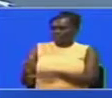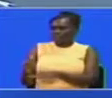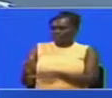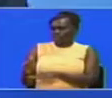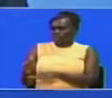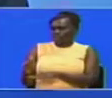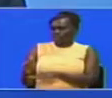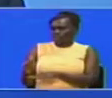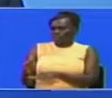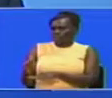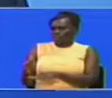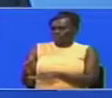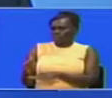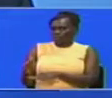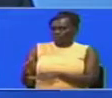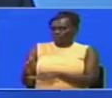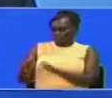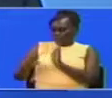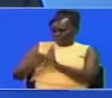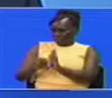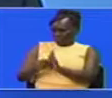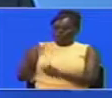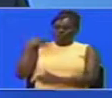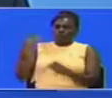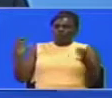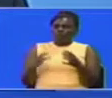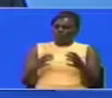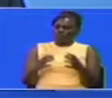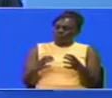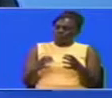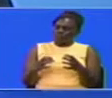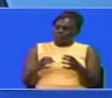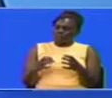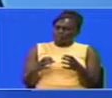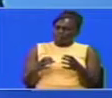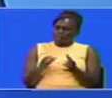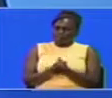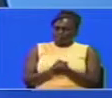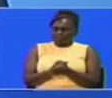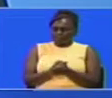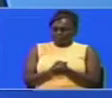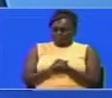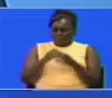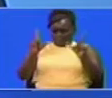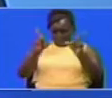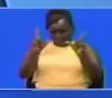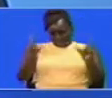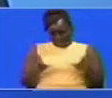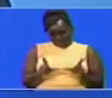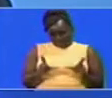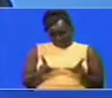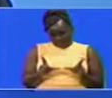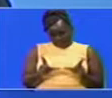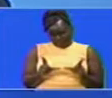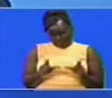that the people are funding it. Suppose those bandits die, will you get the cows? Washing your... Linda,